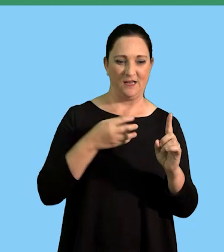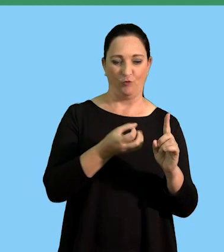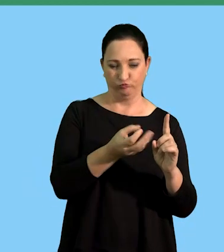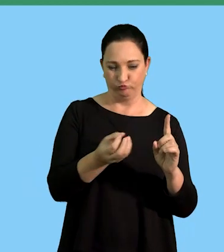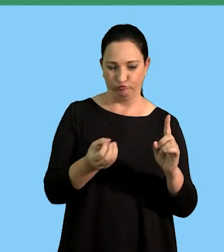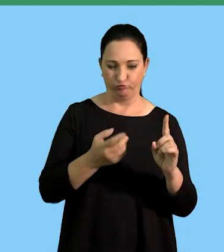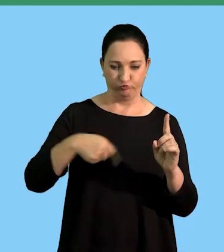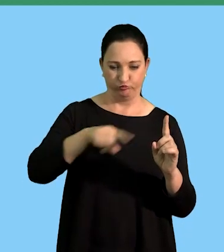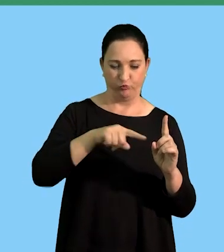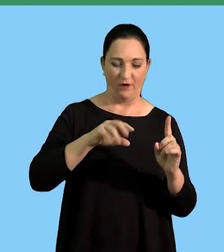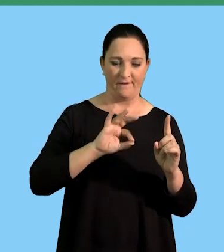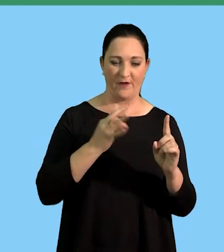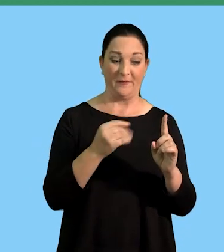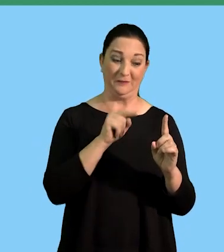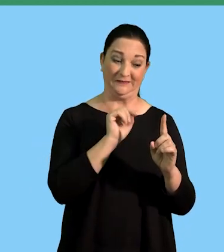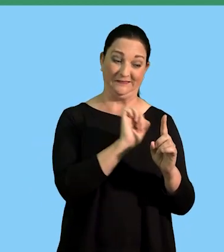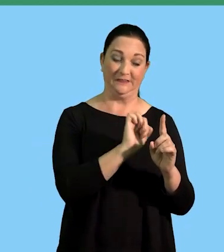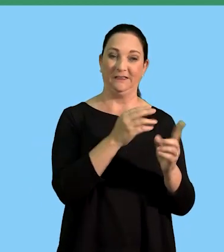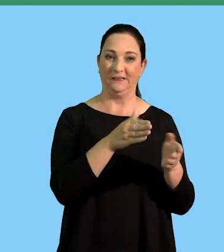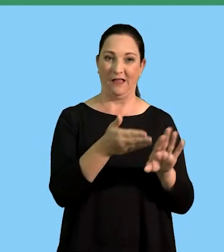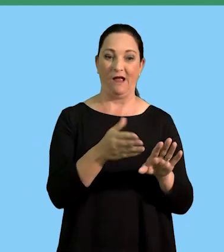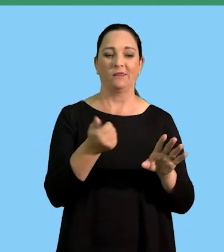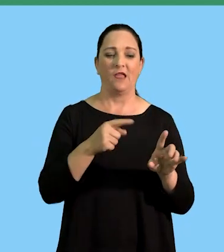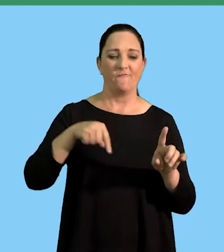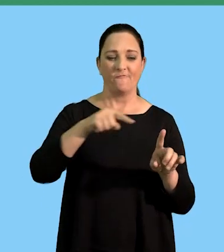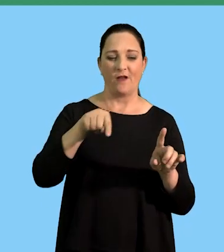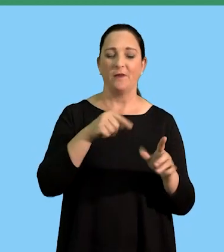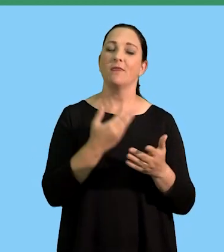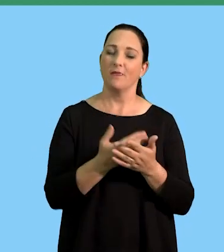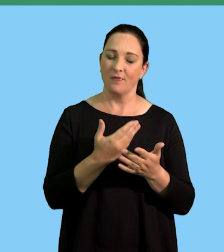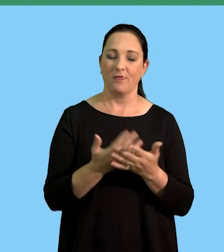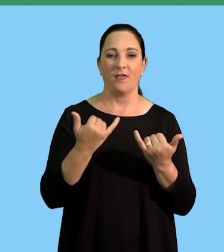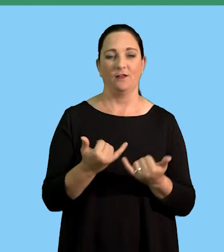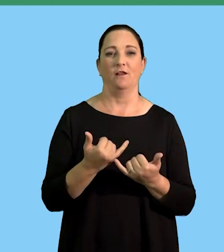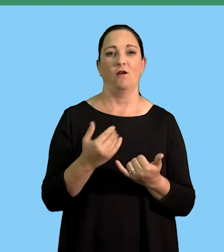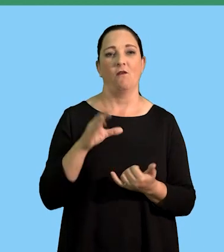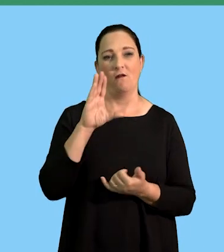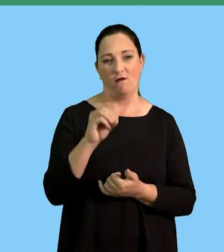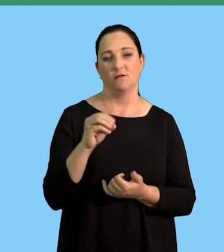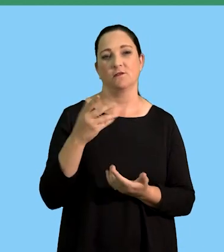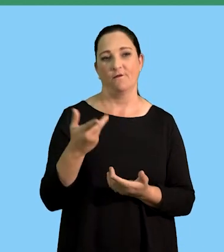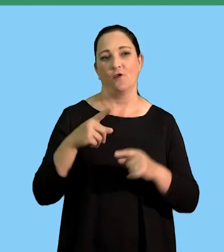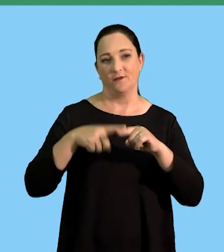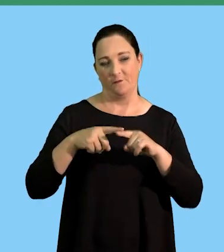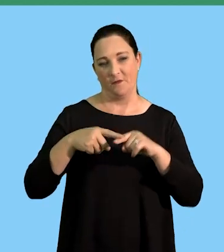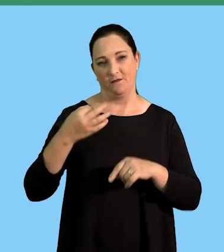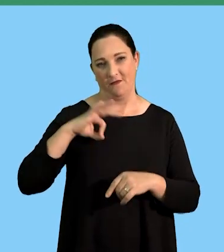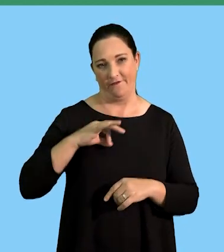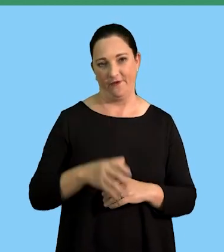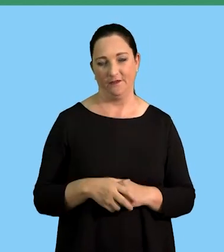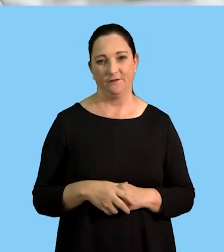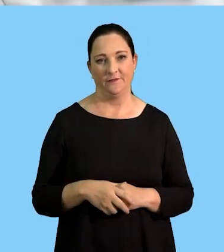contributing to the UIF dies. So this is how they would qualify for the dependence benefit.